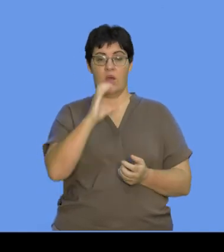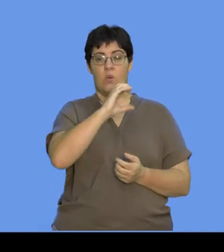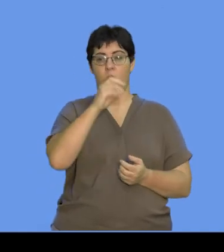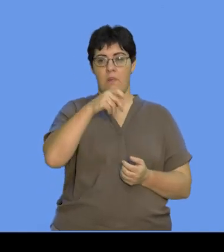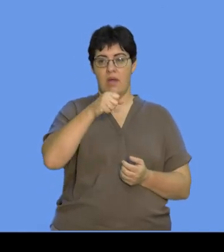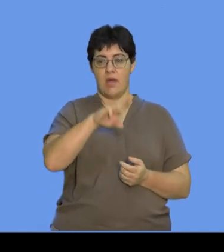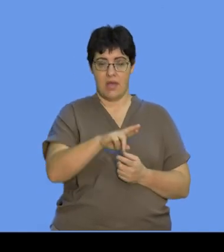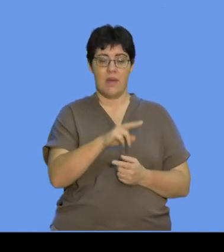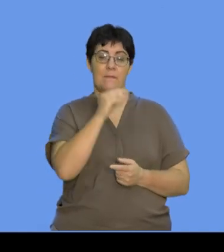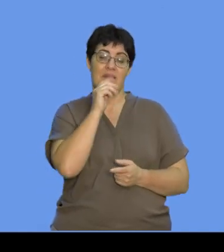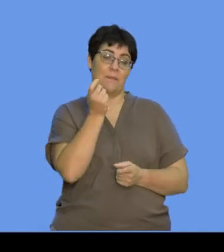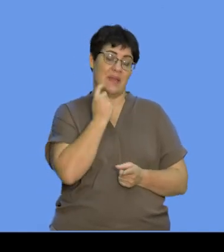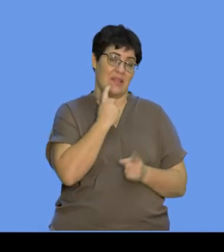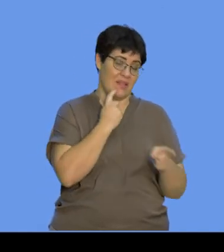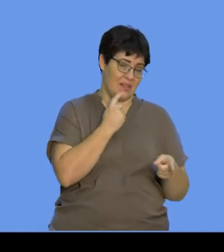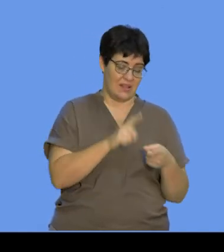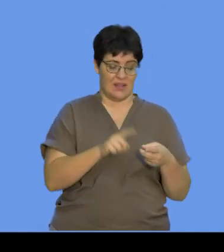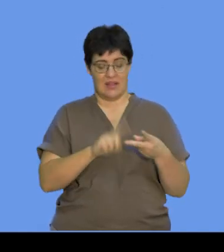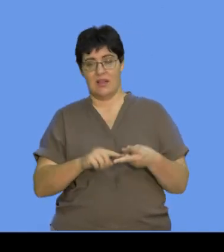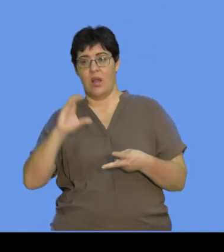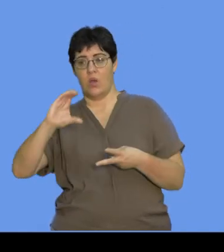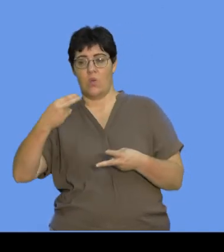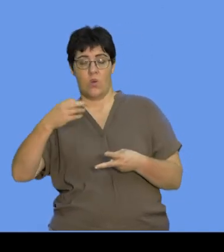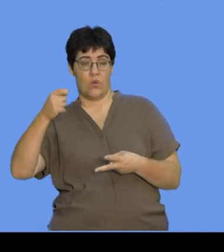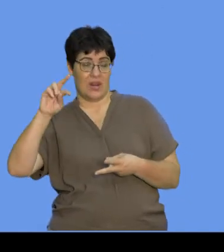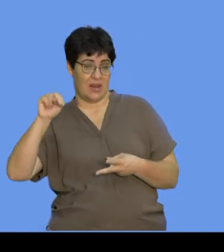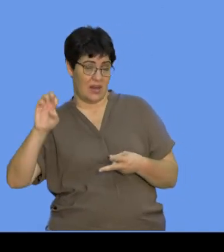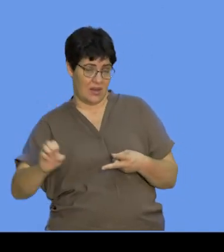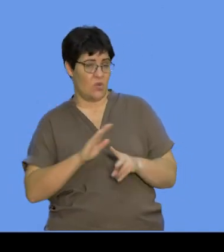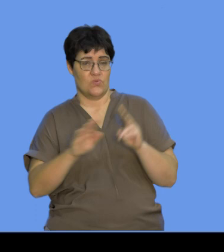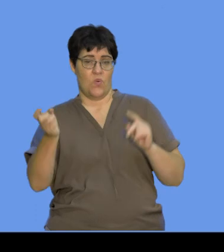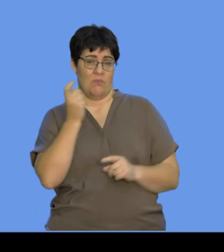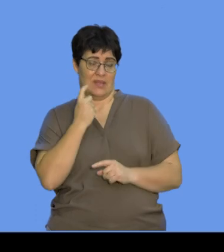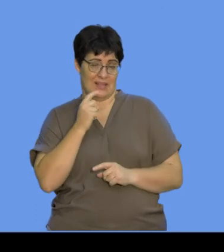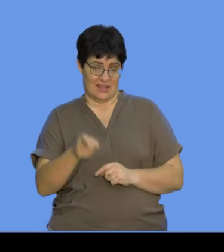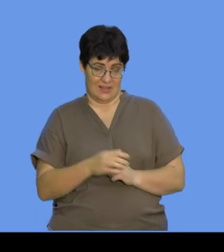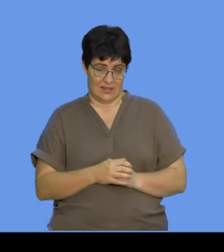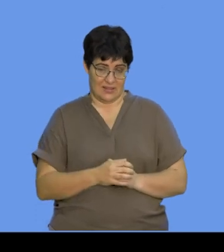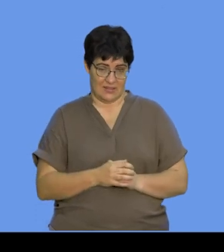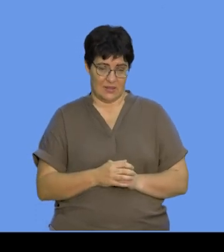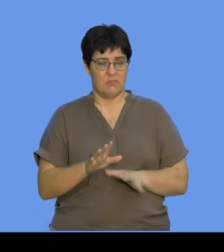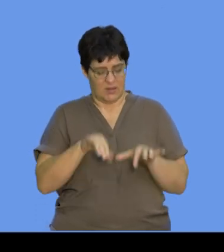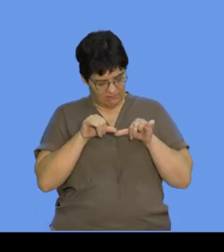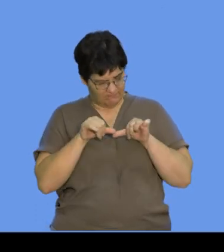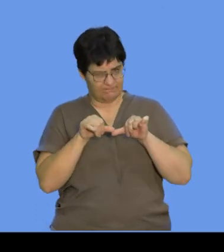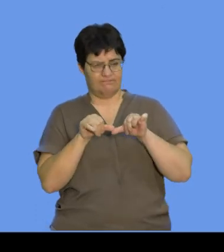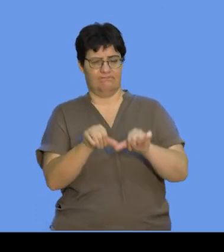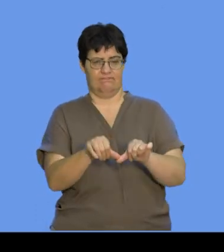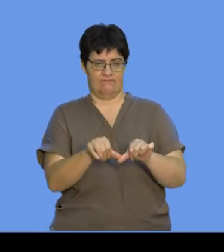metal, while chlorine being a non-metal. So that's what has been consistent in terms